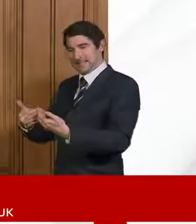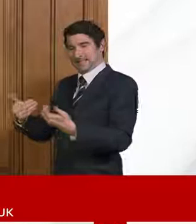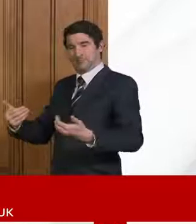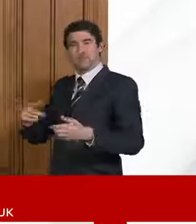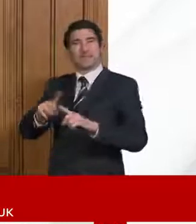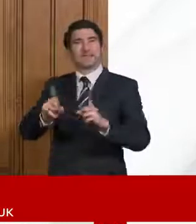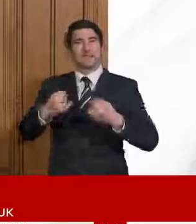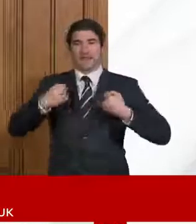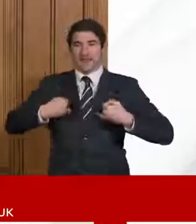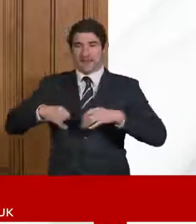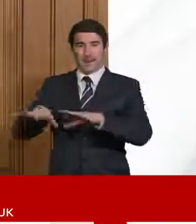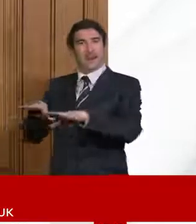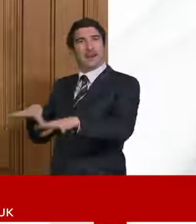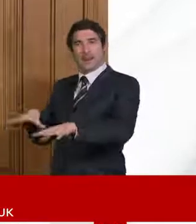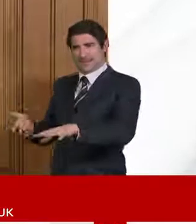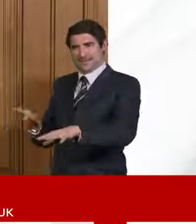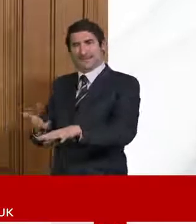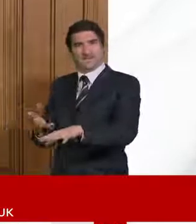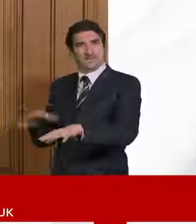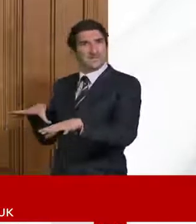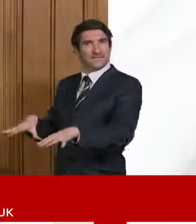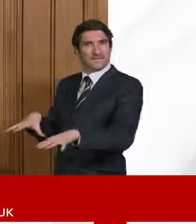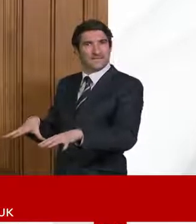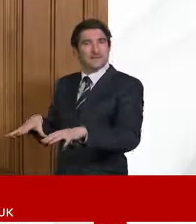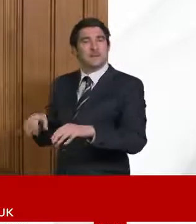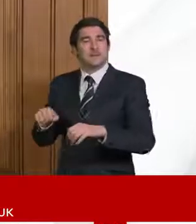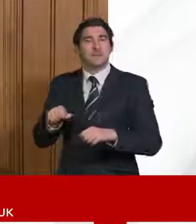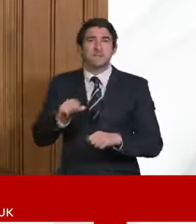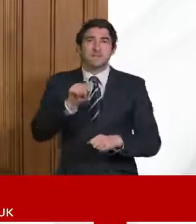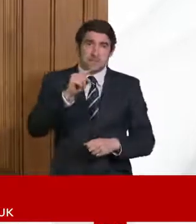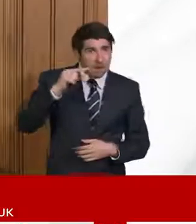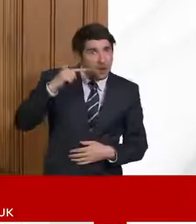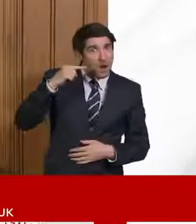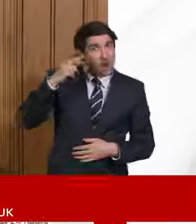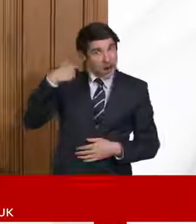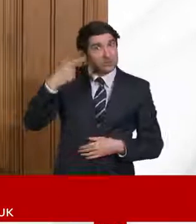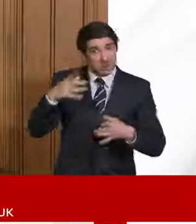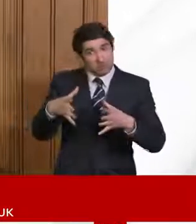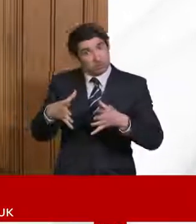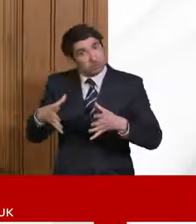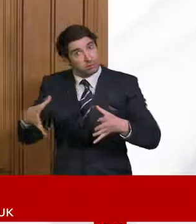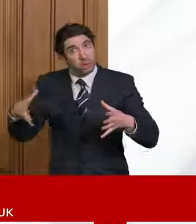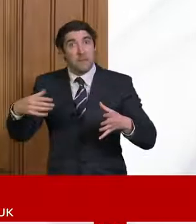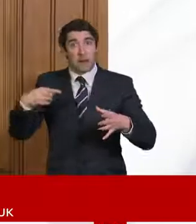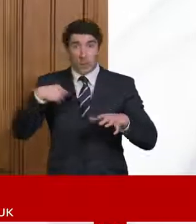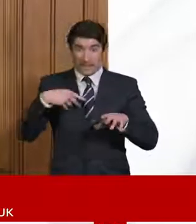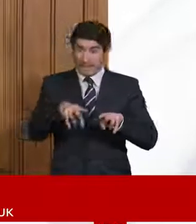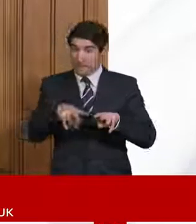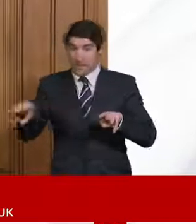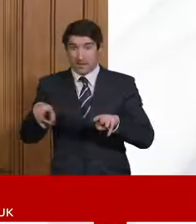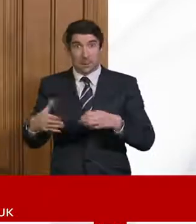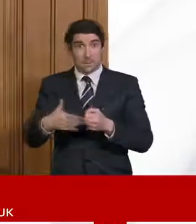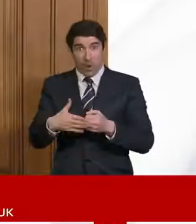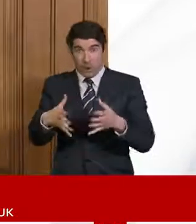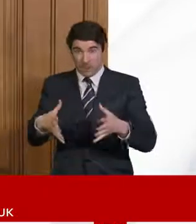is still the case, the pressure is building on London. We are seeing increases every day, but we still have headroom and we still